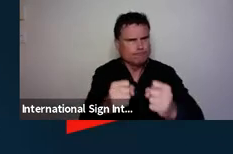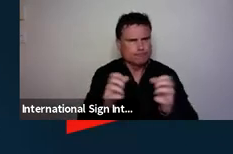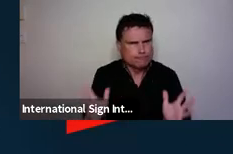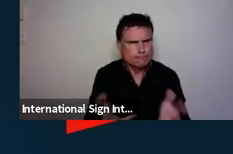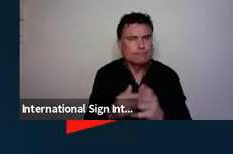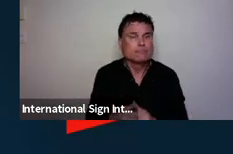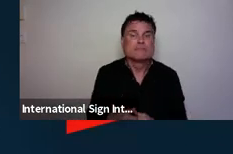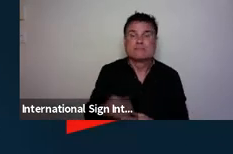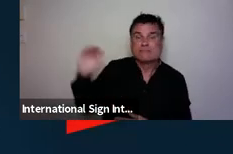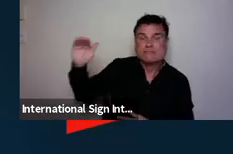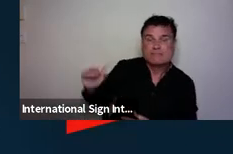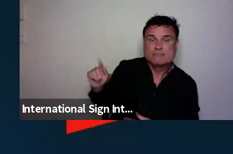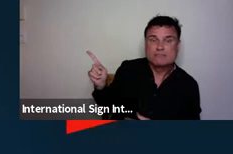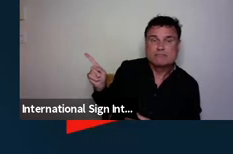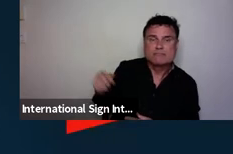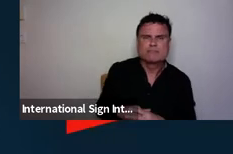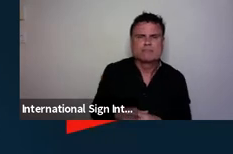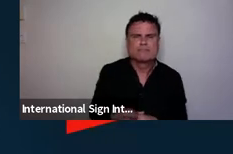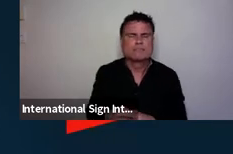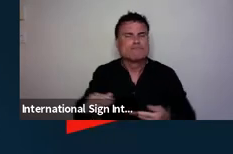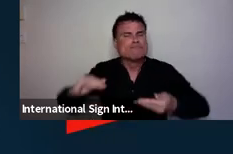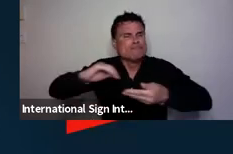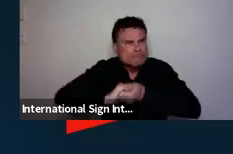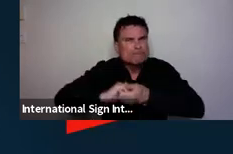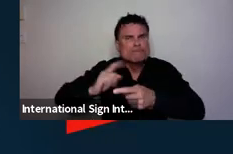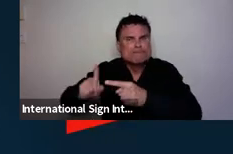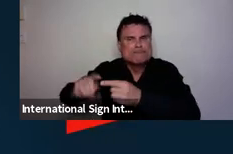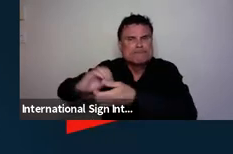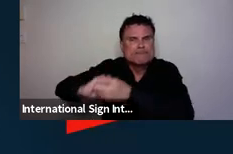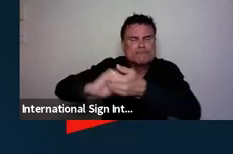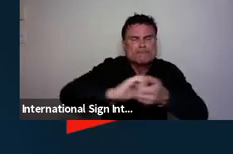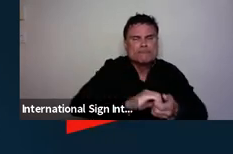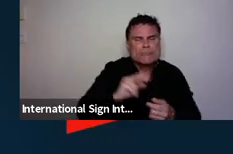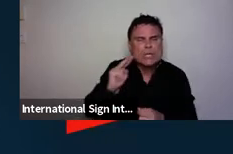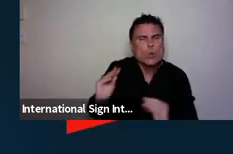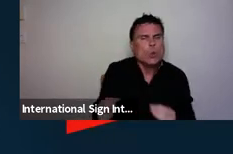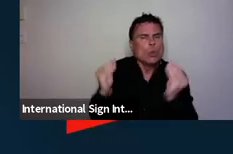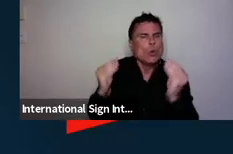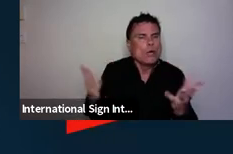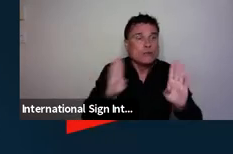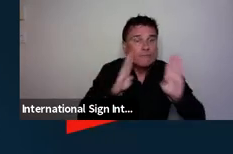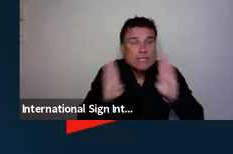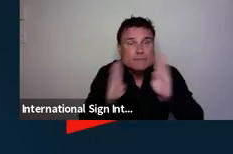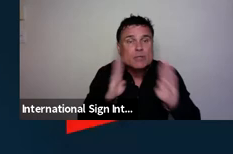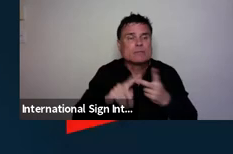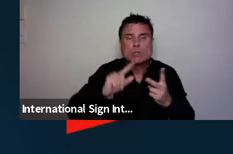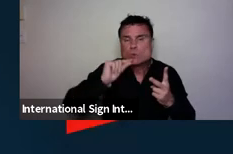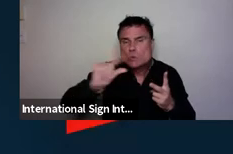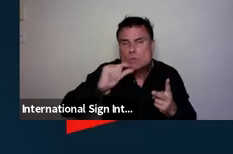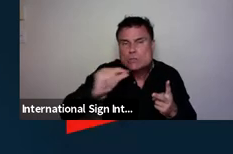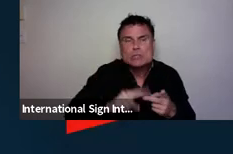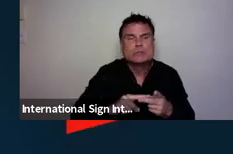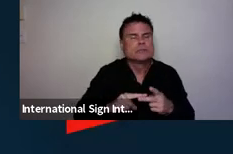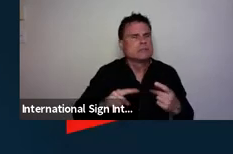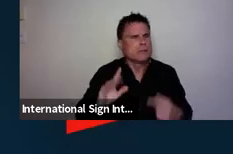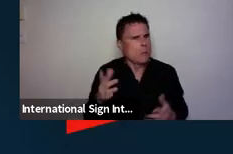with partners and through UNFPA, youth have been engaging through social media, including on the importance of mental health, which we know is so